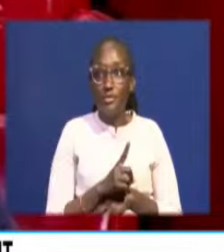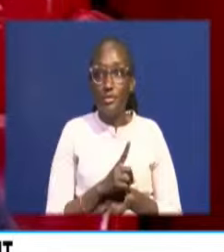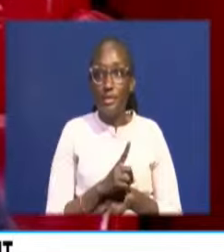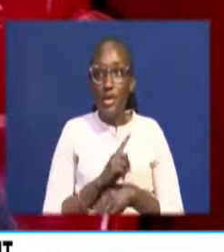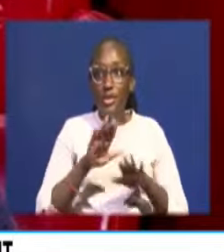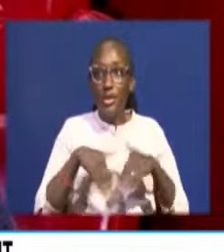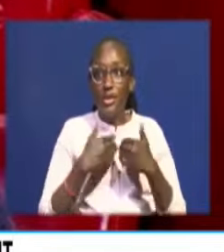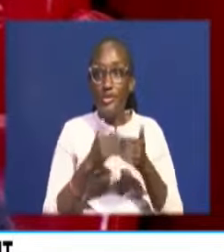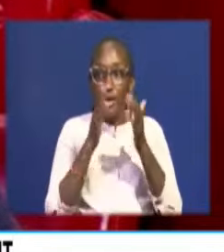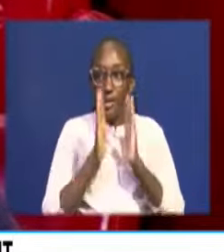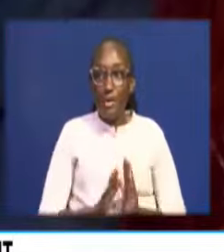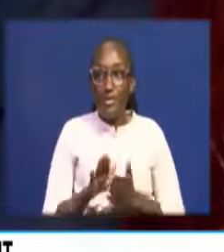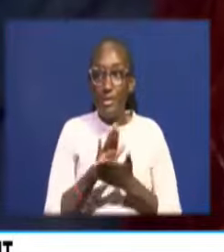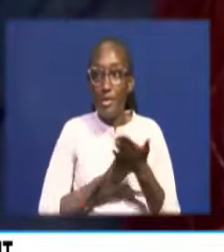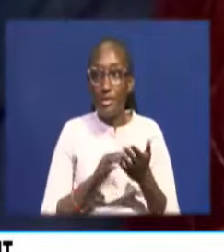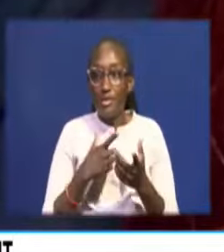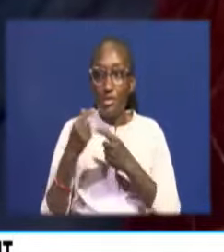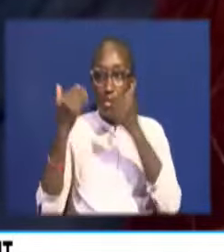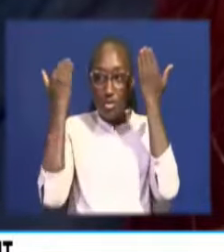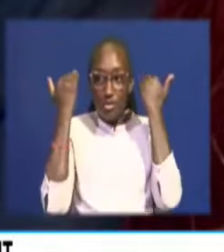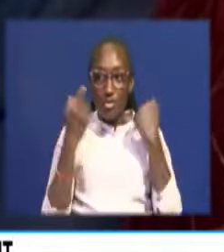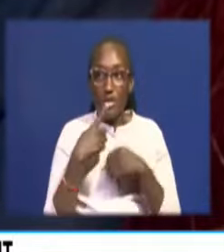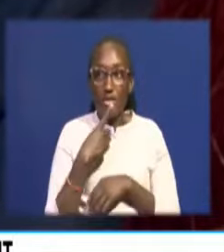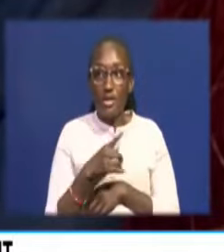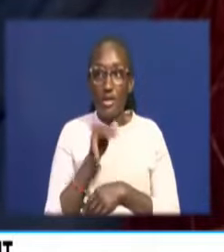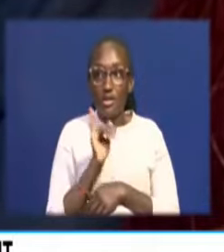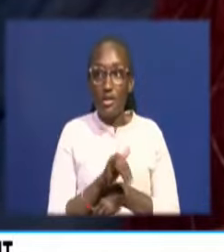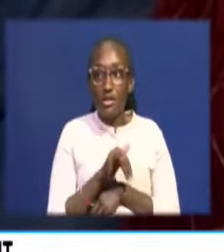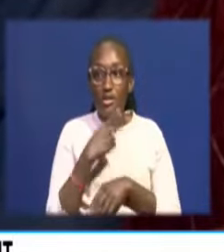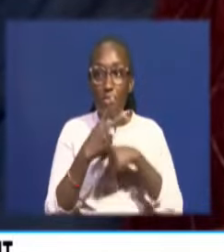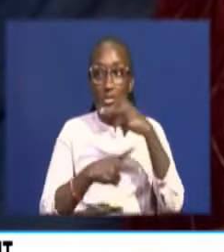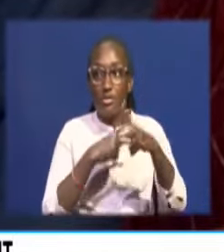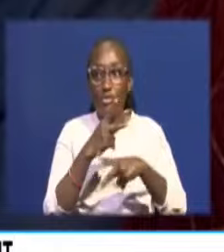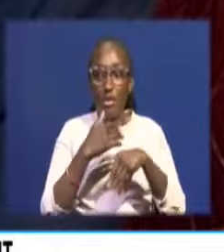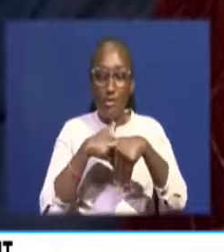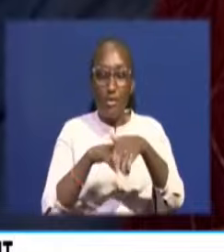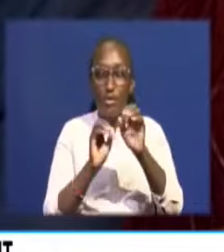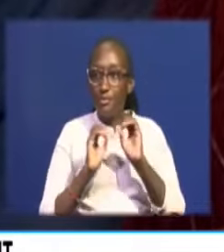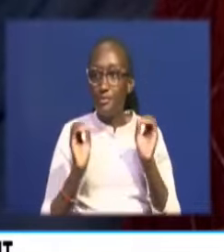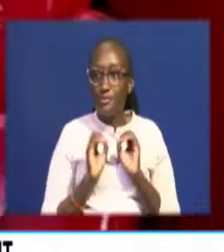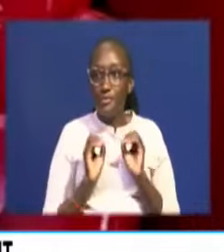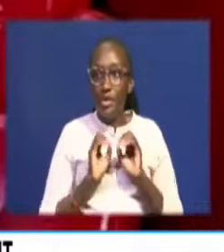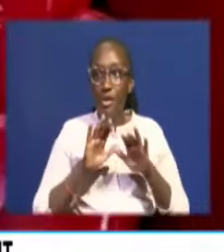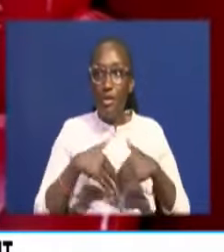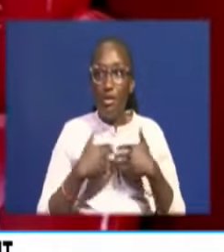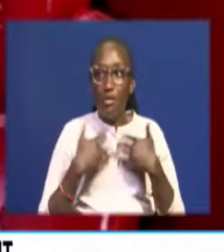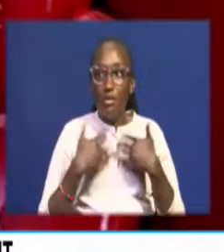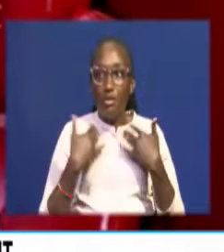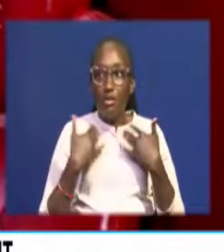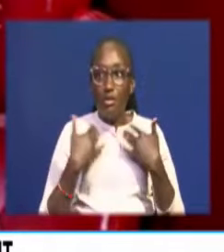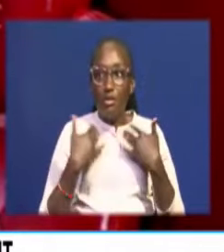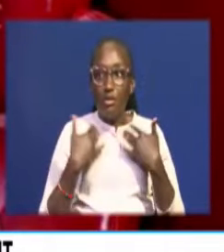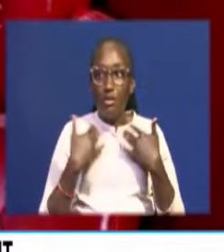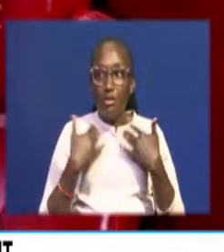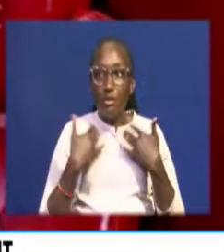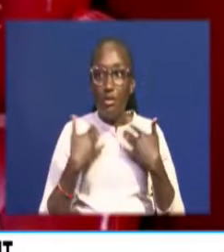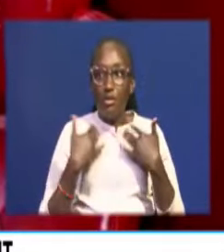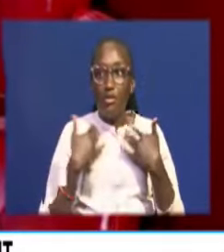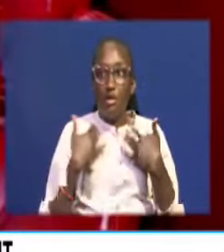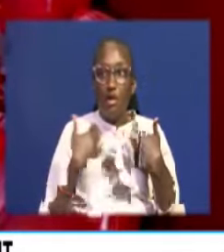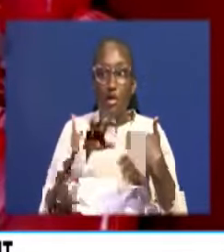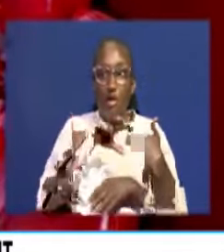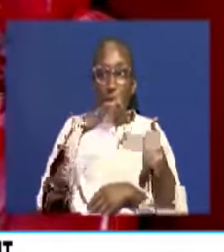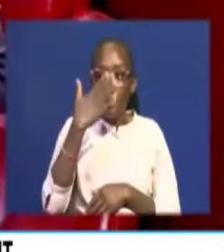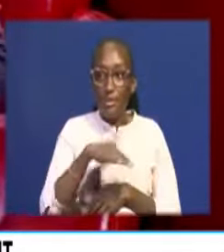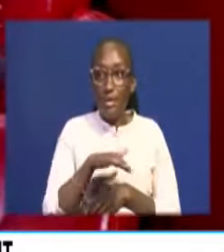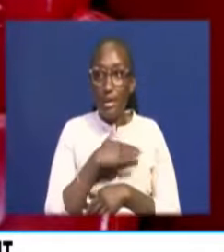setting, giving someone the basis to go to court and say that the procedures were not followed well, or that people for the